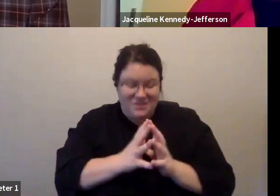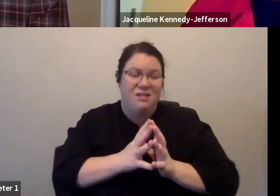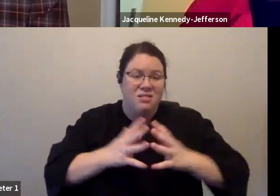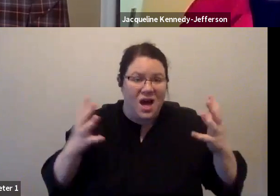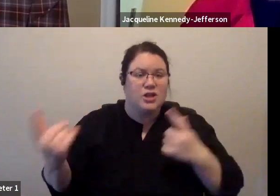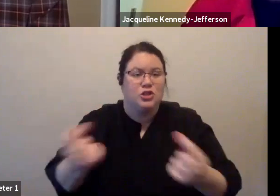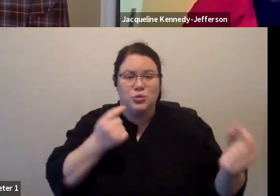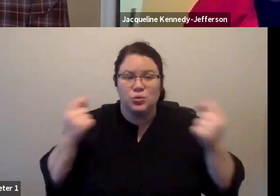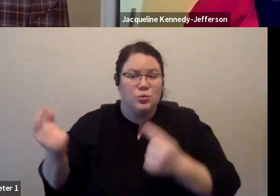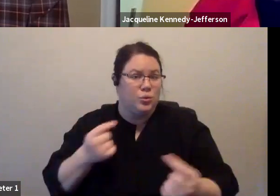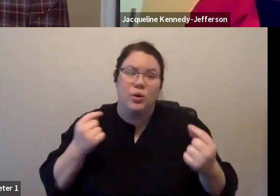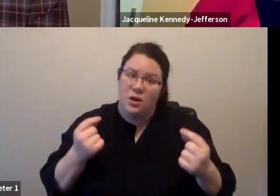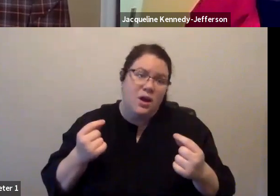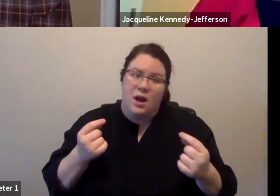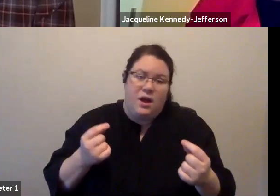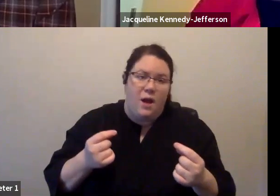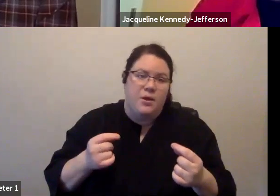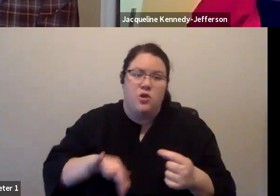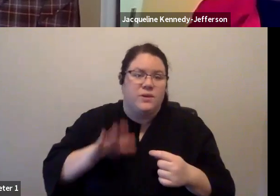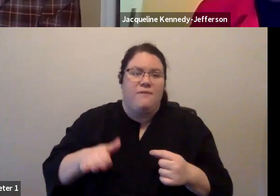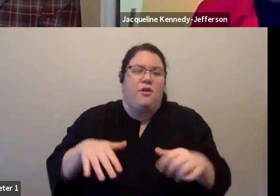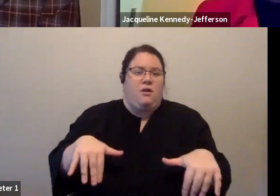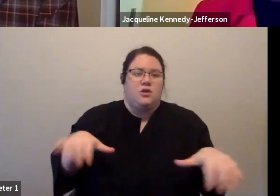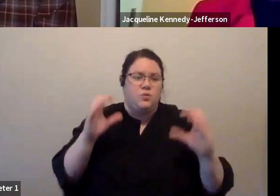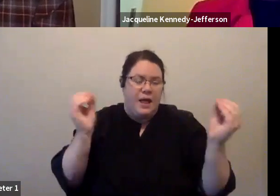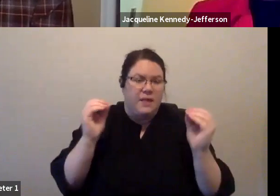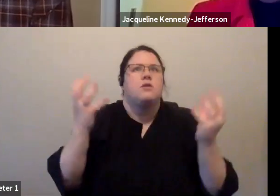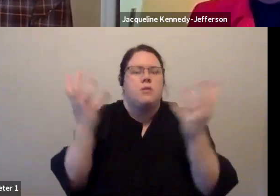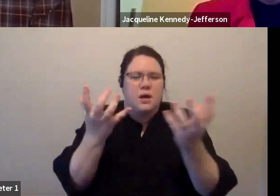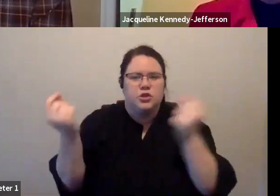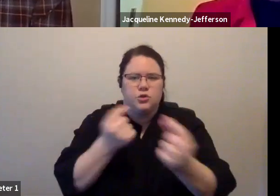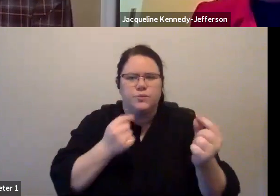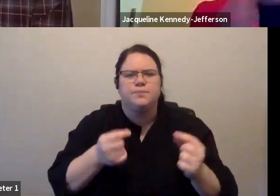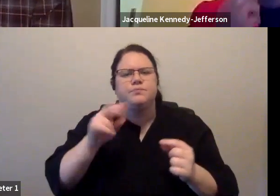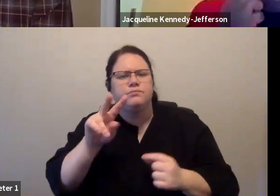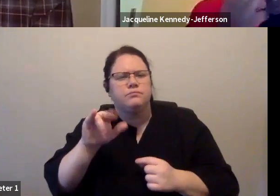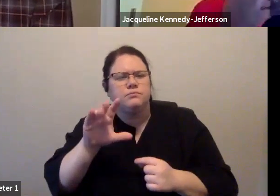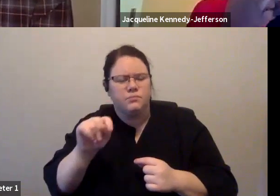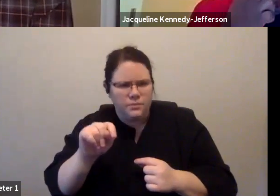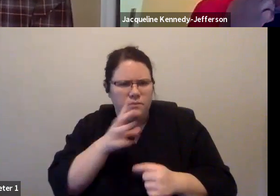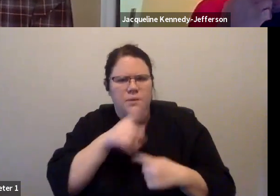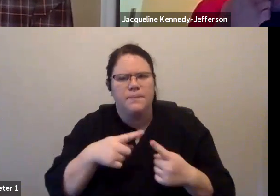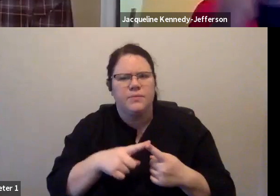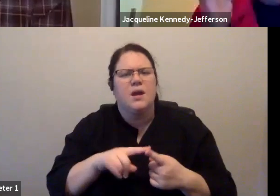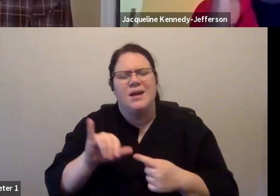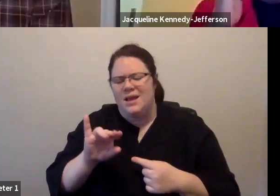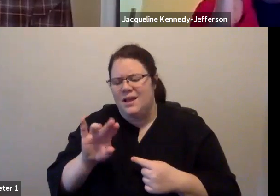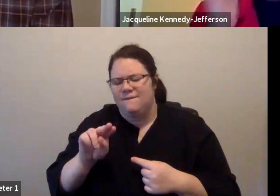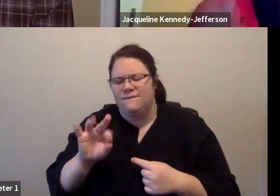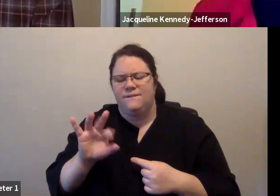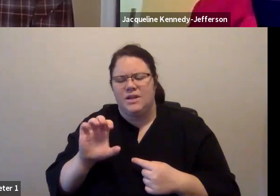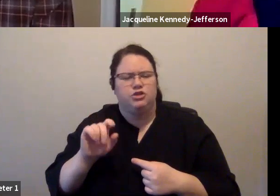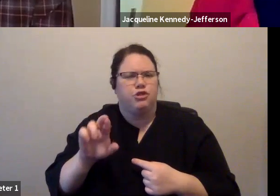no deficit in that area. I would add to that in terms of infrastructure, it also requires having a